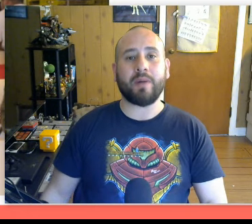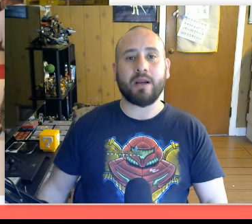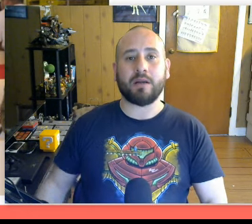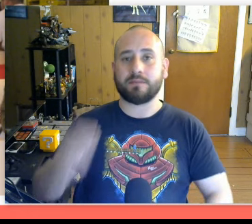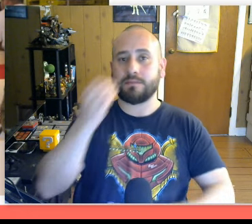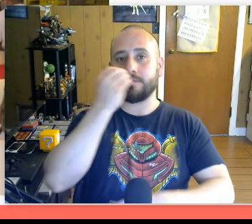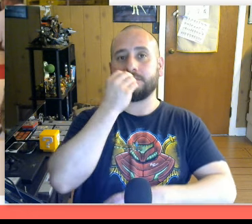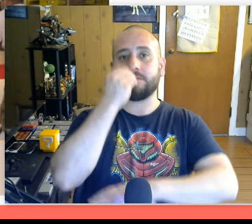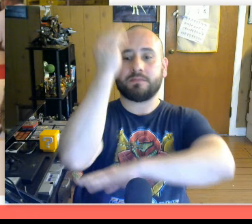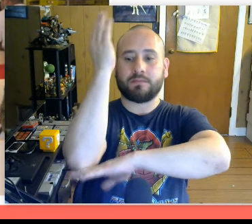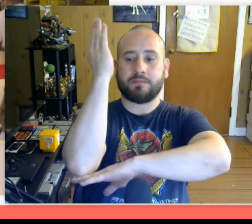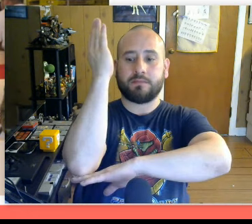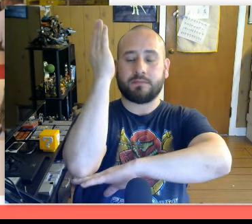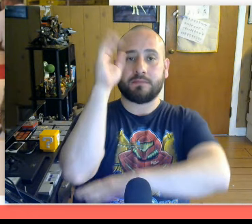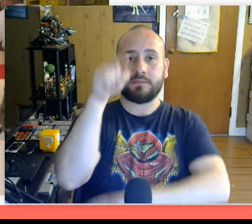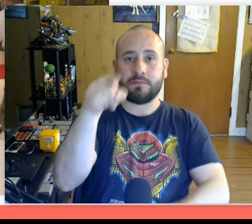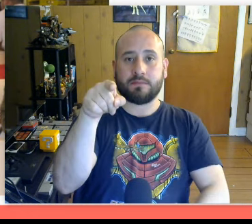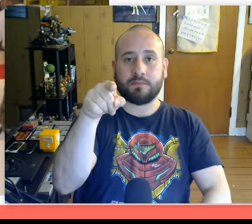out where?